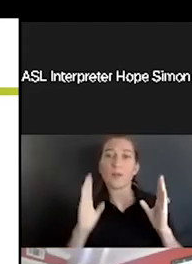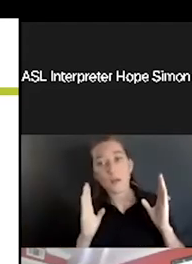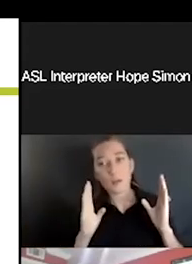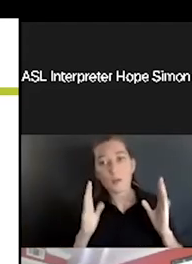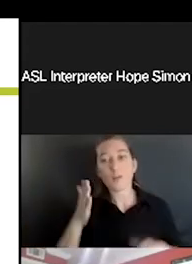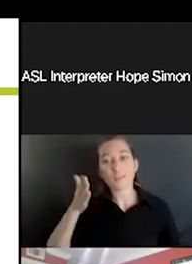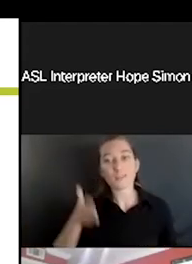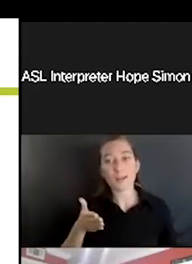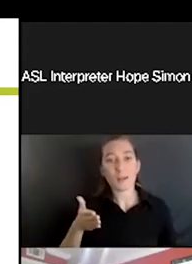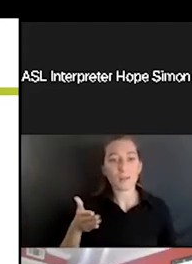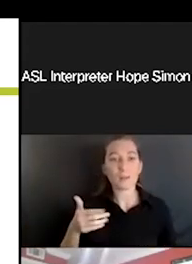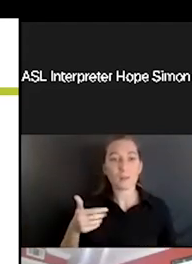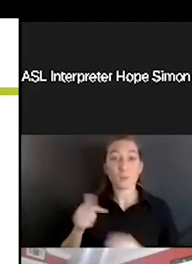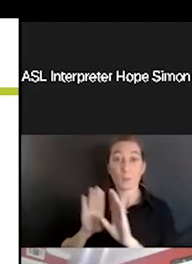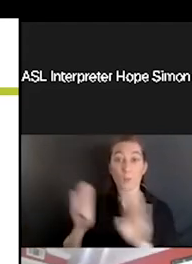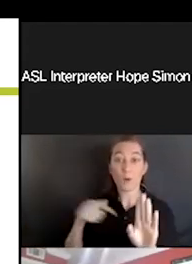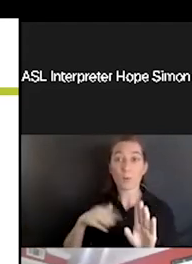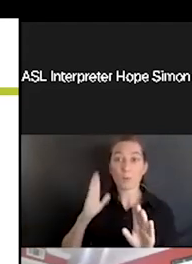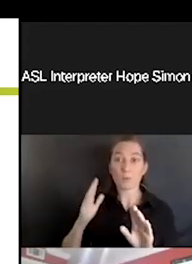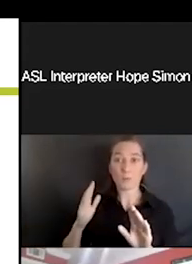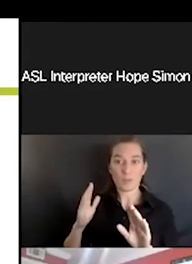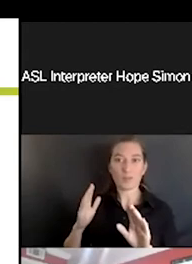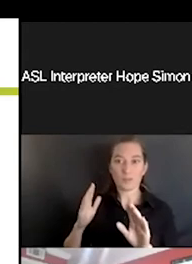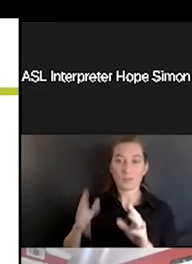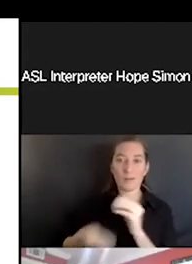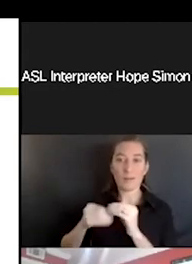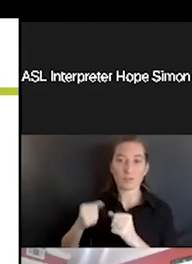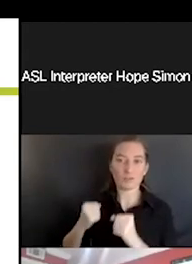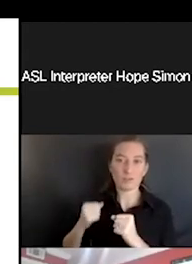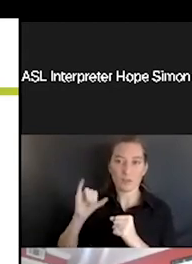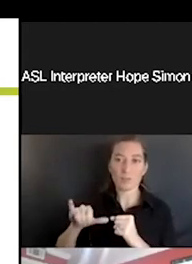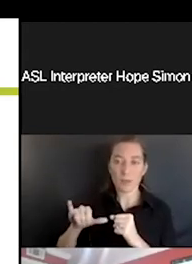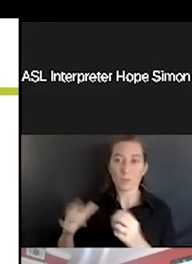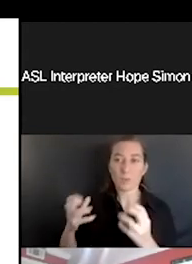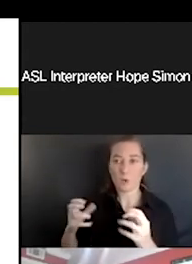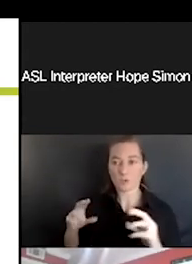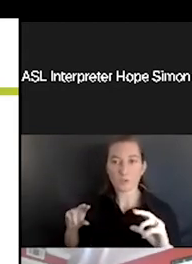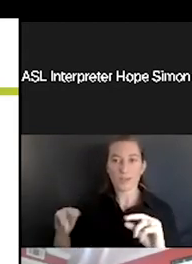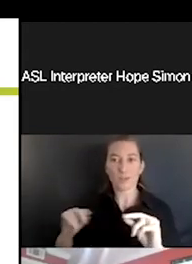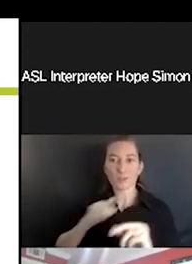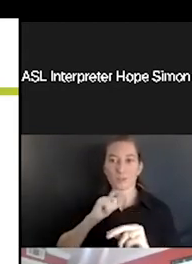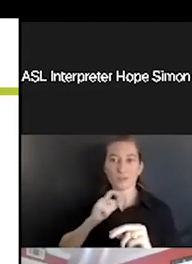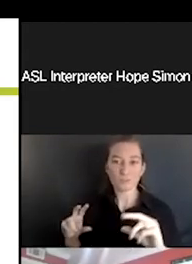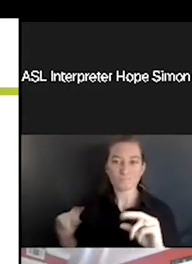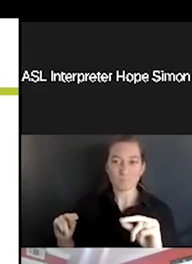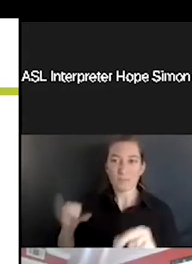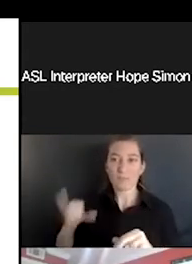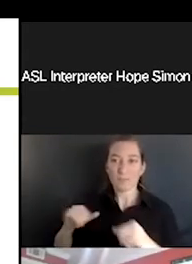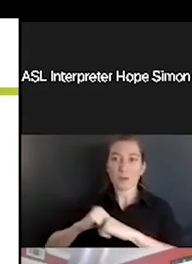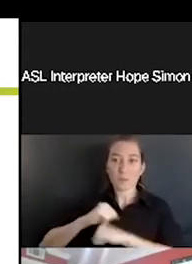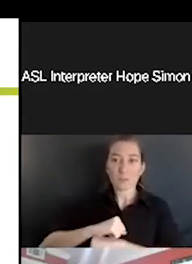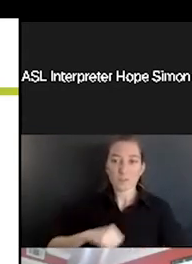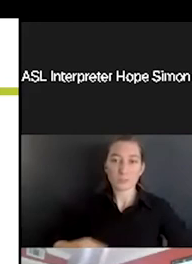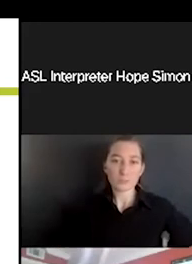strengthen that cripple wall and we anchor the foundation, you know, nice and tight to the actual, we anchor the